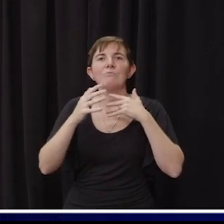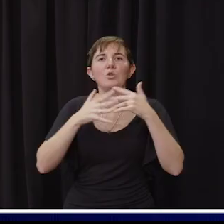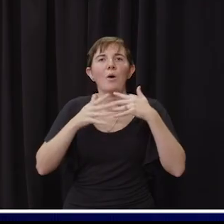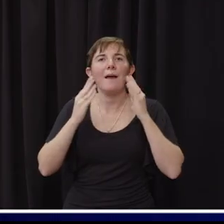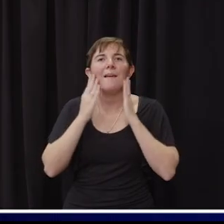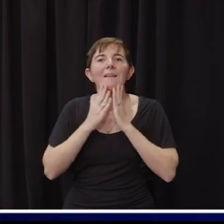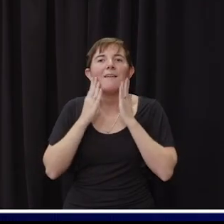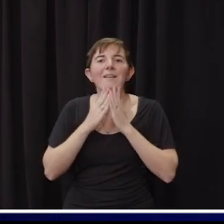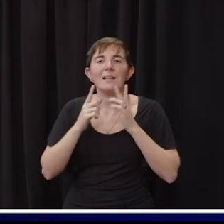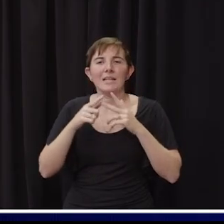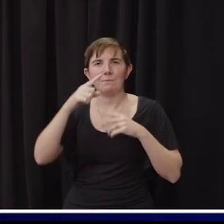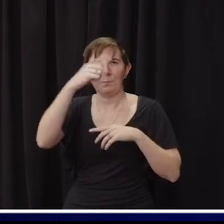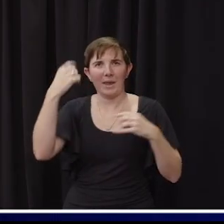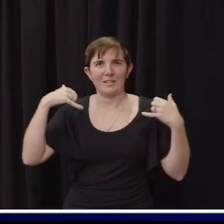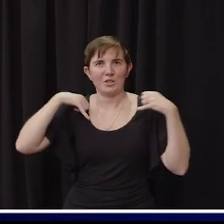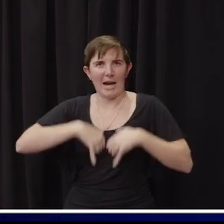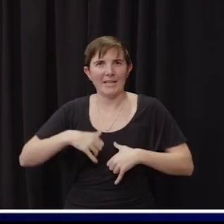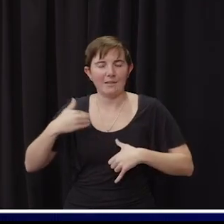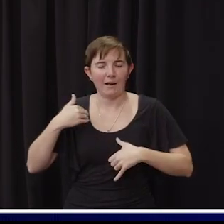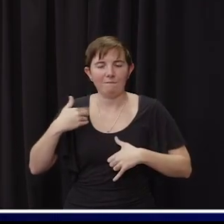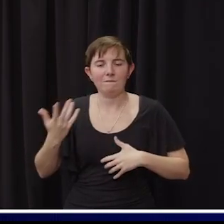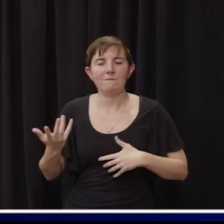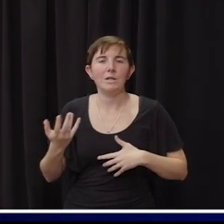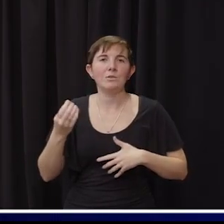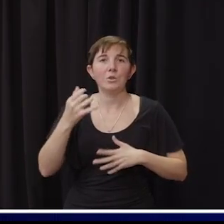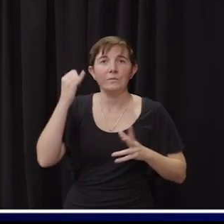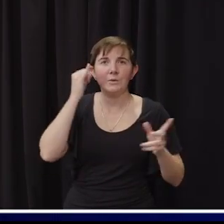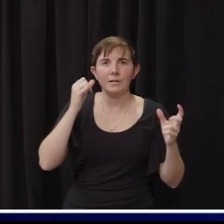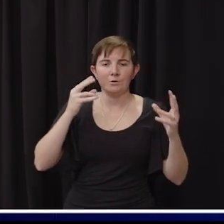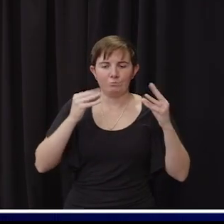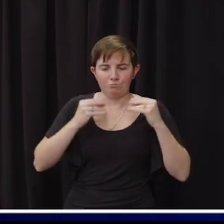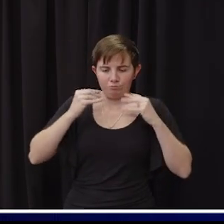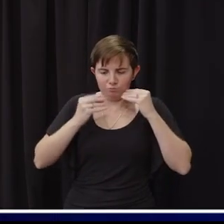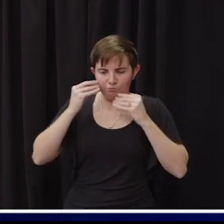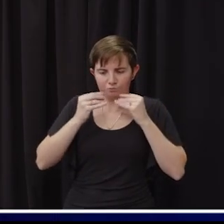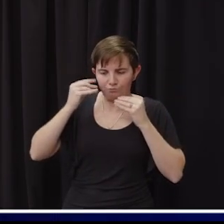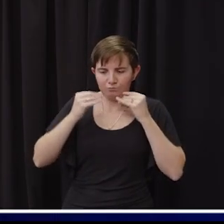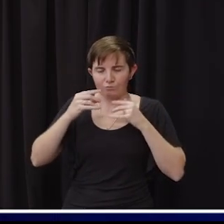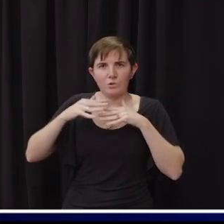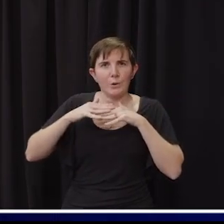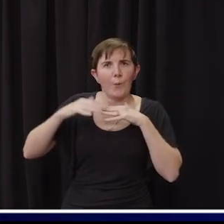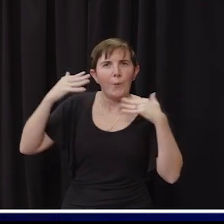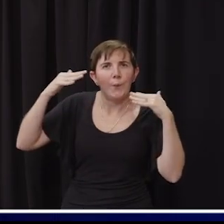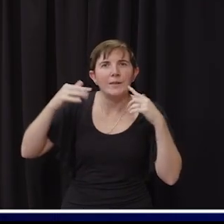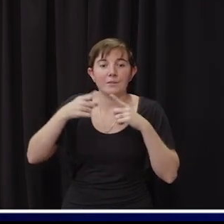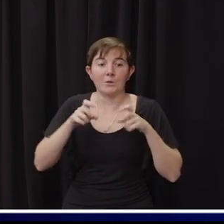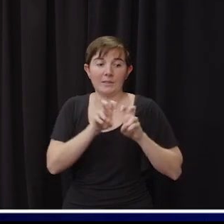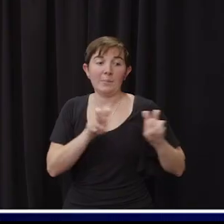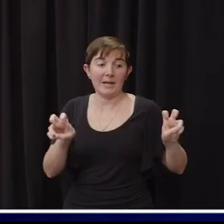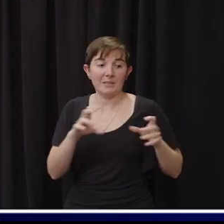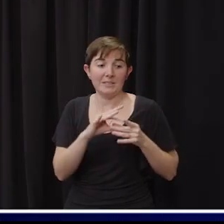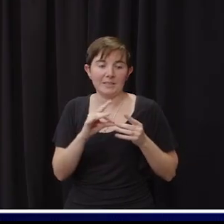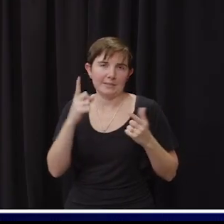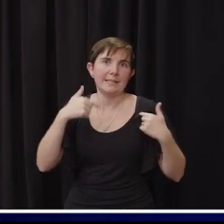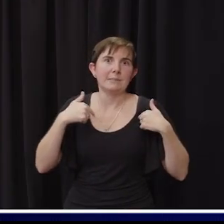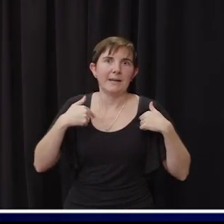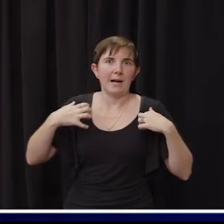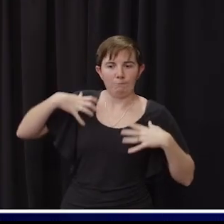wearing a black jacket. So if you hear the rustle during the panel discussion, that's